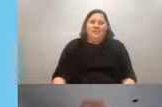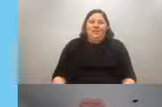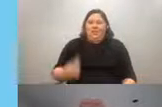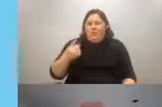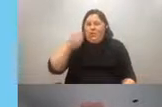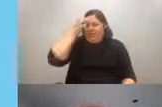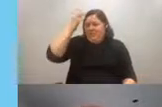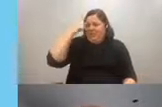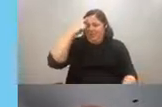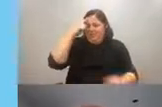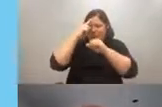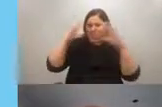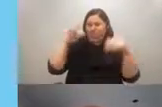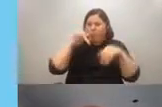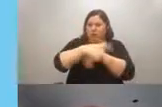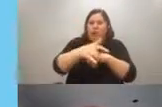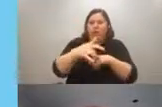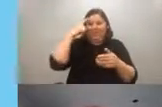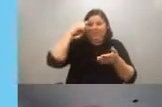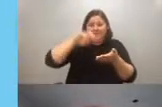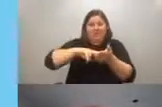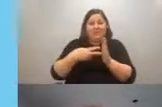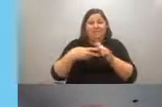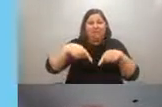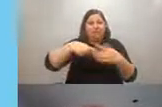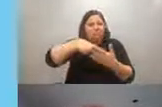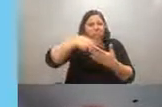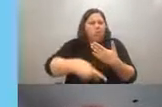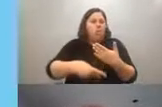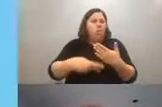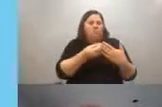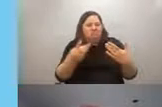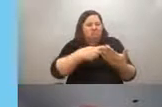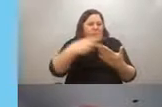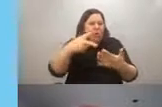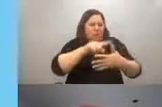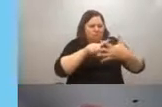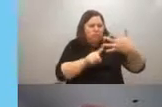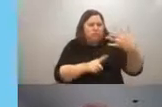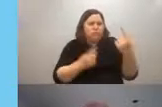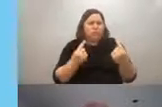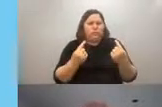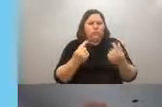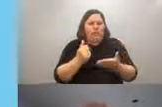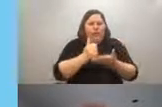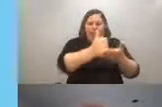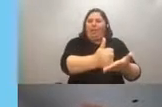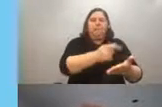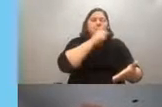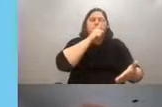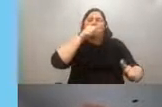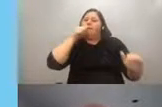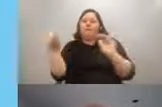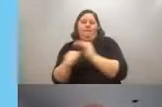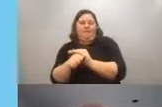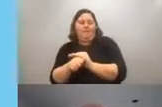my mind early on was that the intention of this uh program and series of programs is to help and not hide um and i